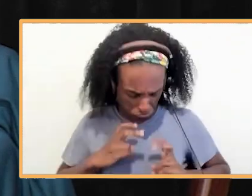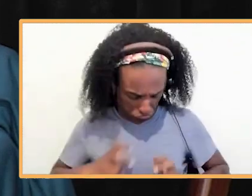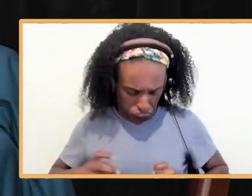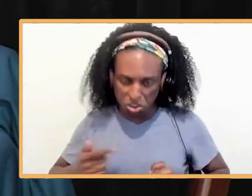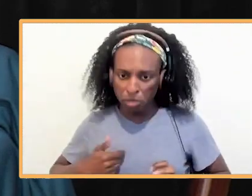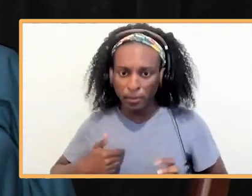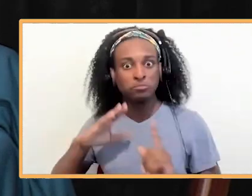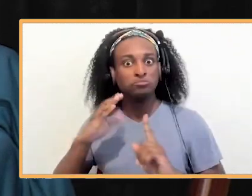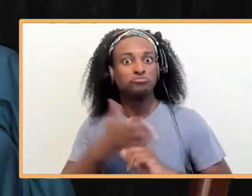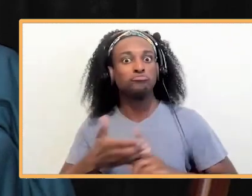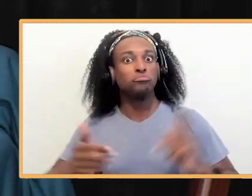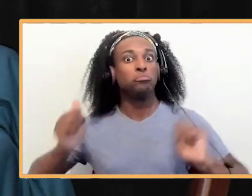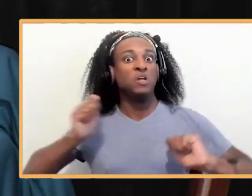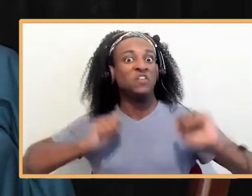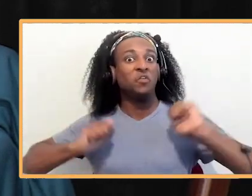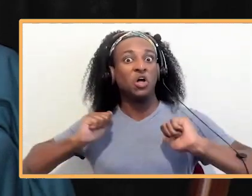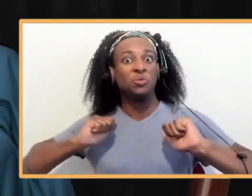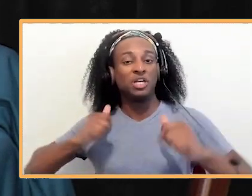as opposed to